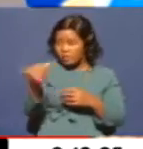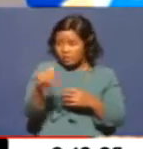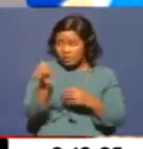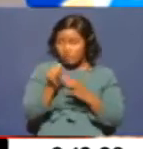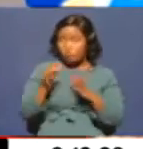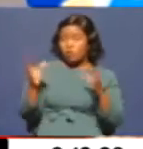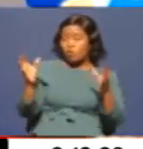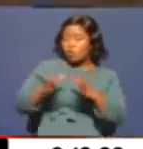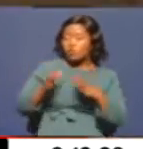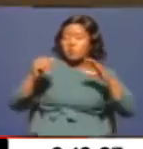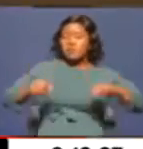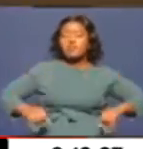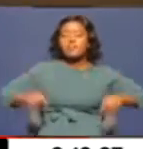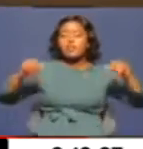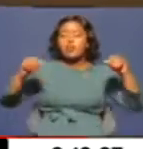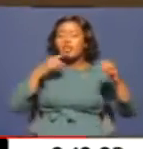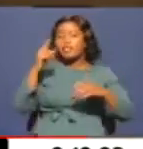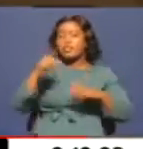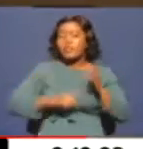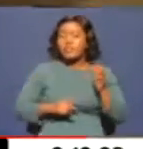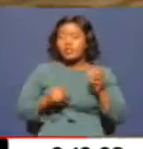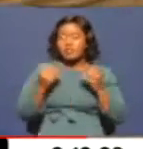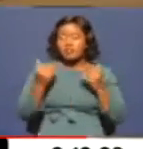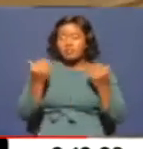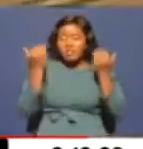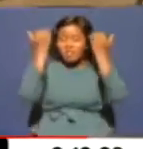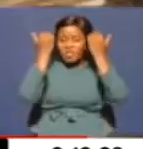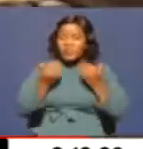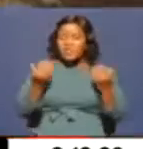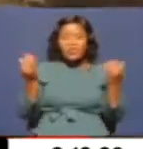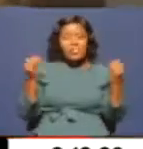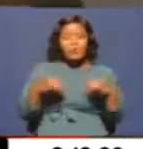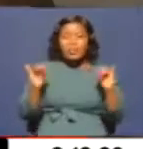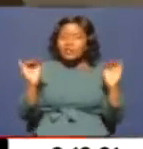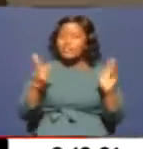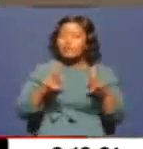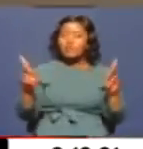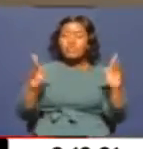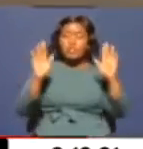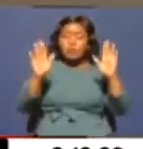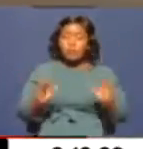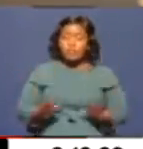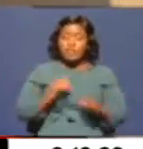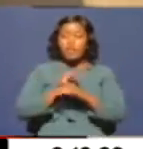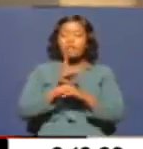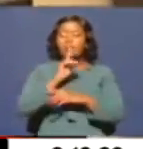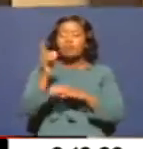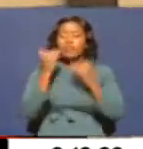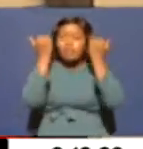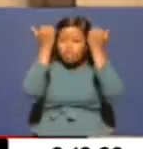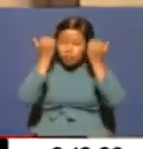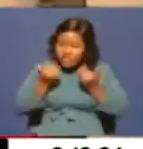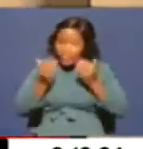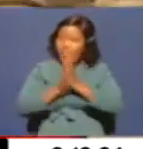Chapter Chairman Kevin Mogeni said judicial independence is critical in maintaining the integrity of the judiciary and judges